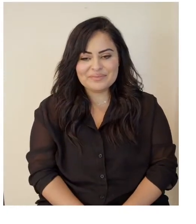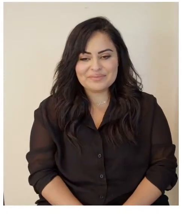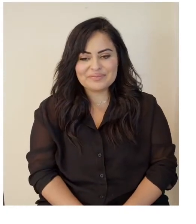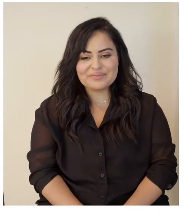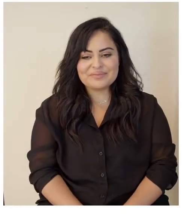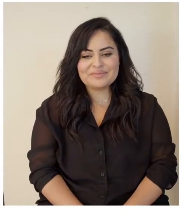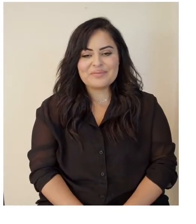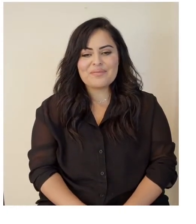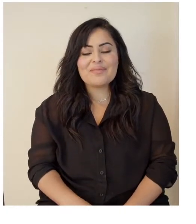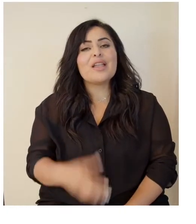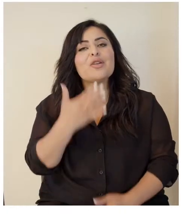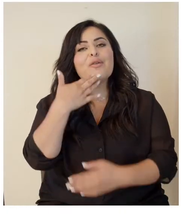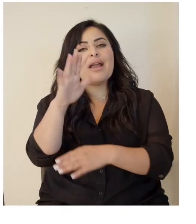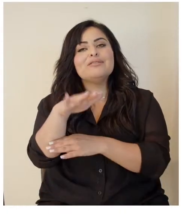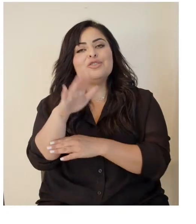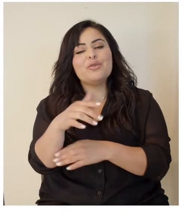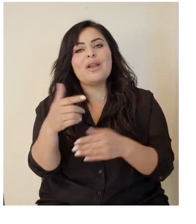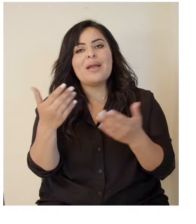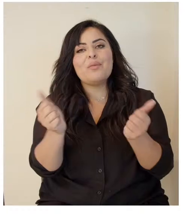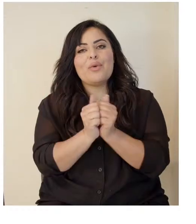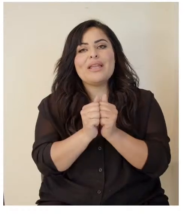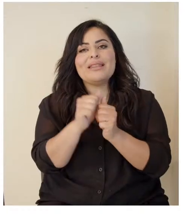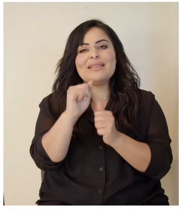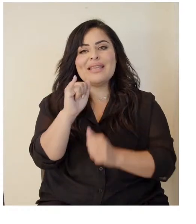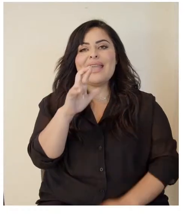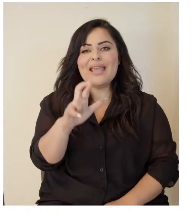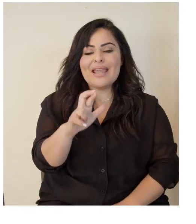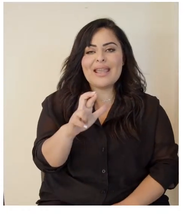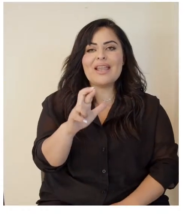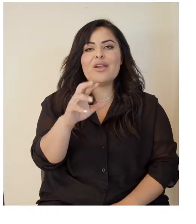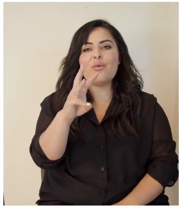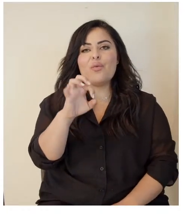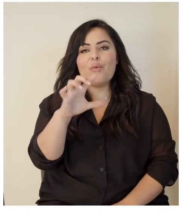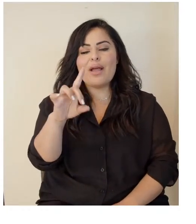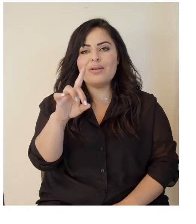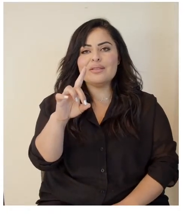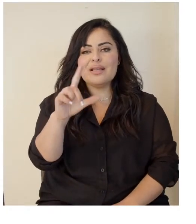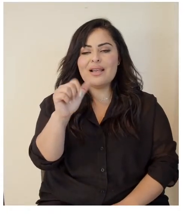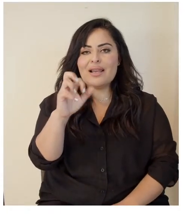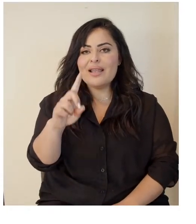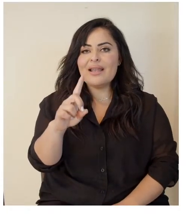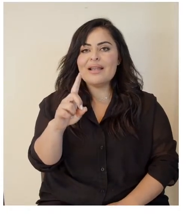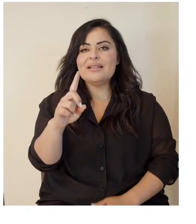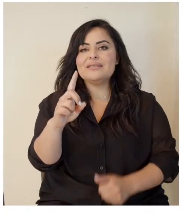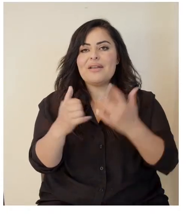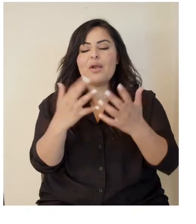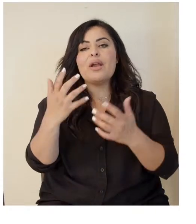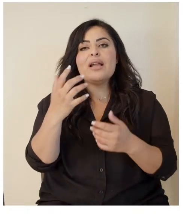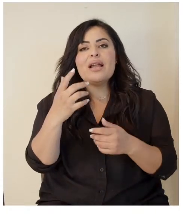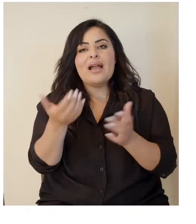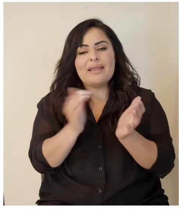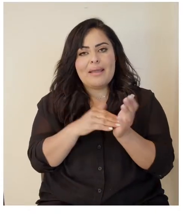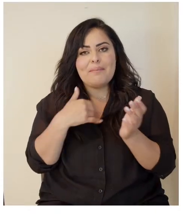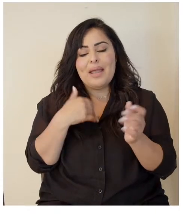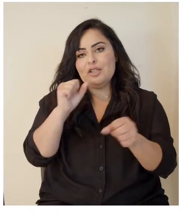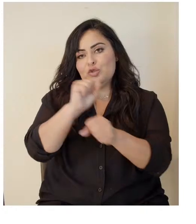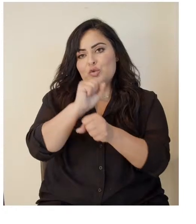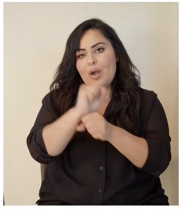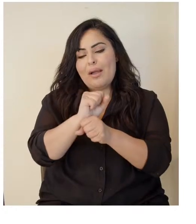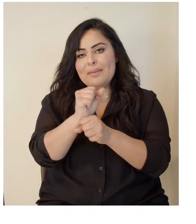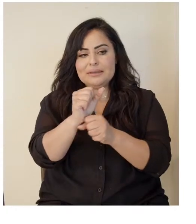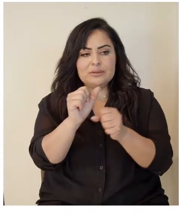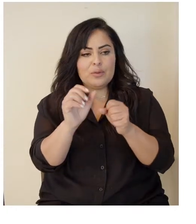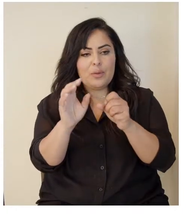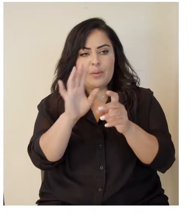Good afternoon. I'm with the Wildland Fire Air Response Program, and that's my job is to merge the fire